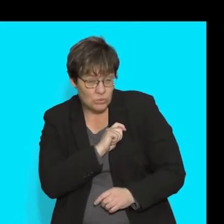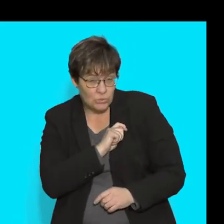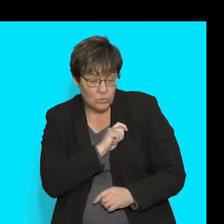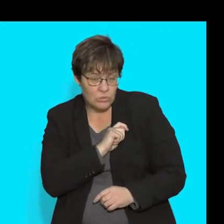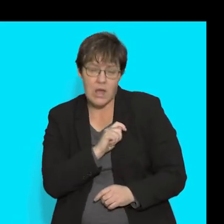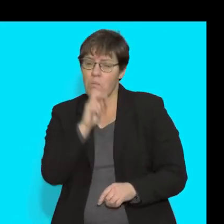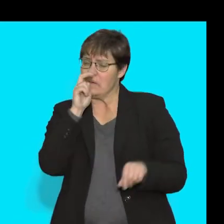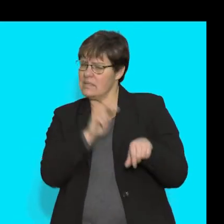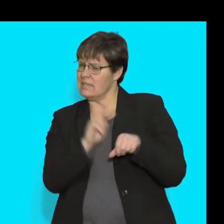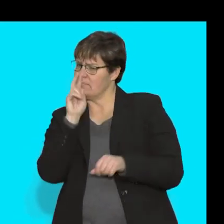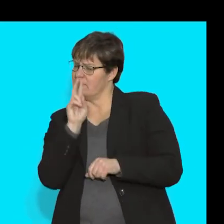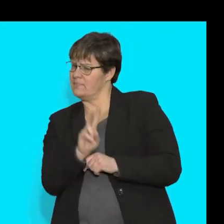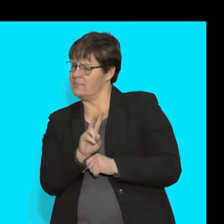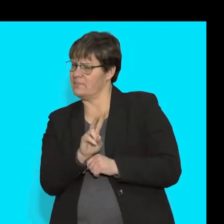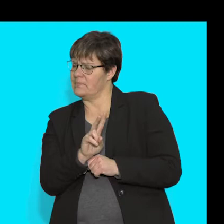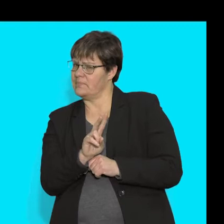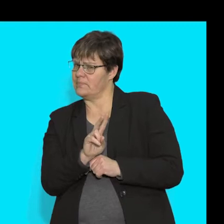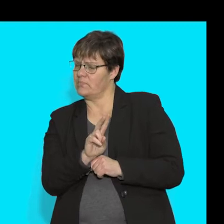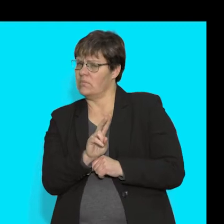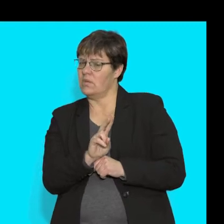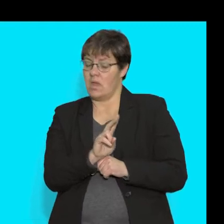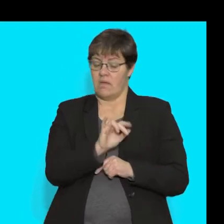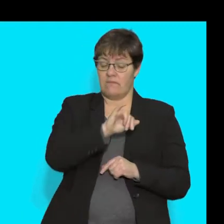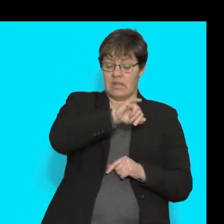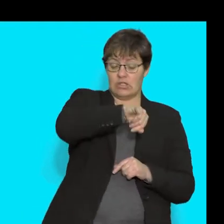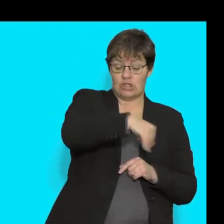case, then I will need to try and see whether